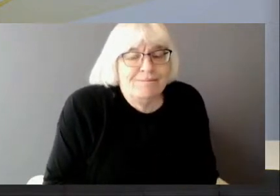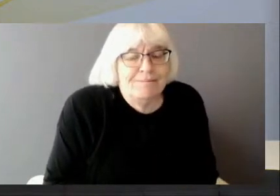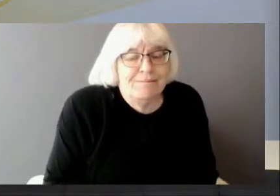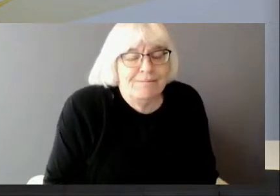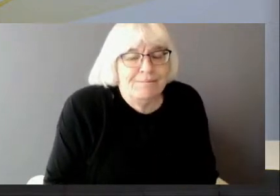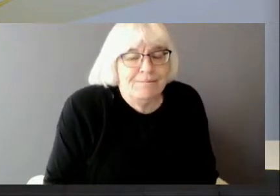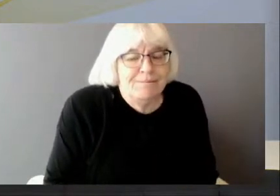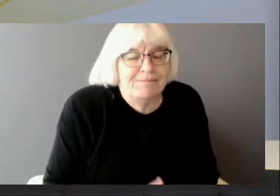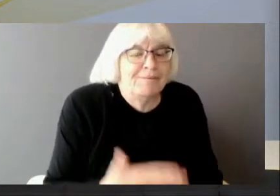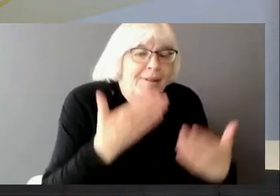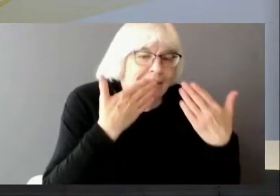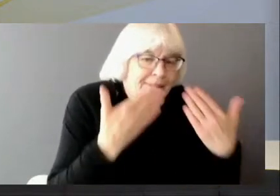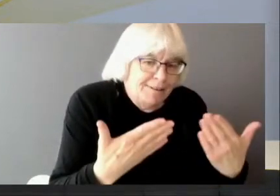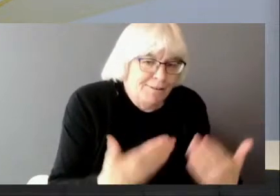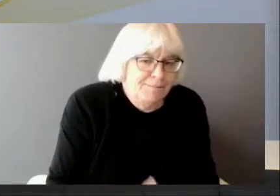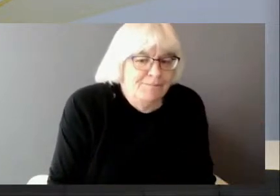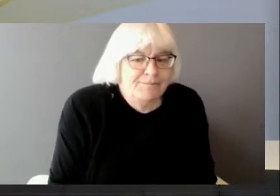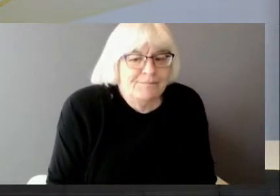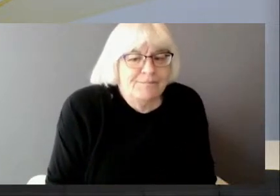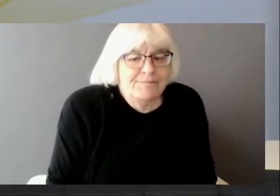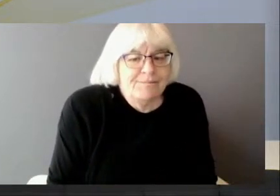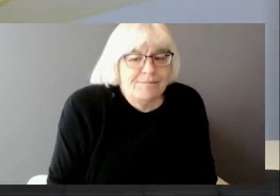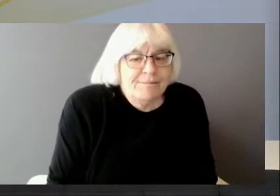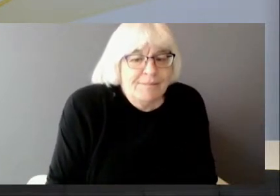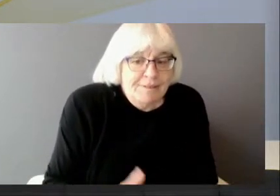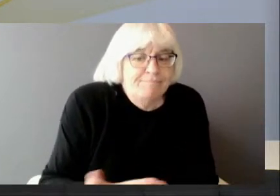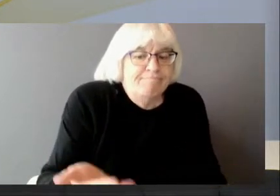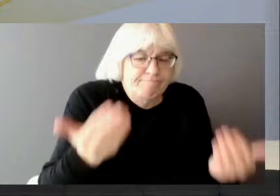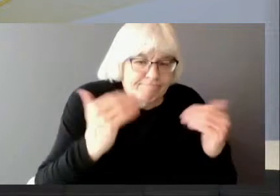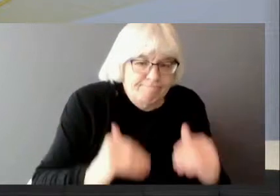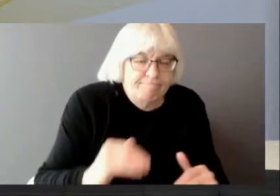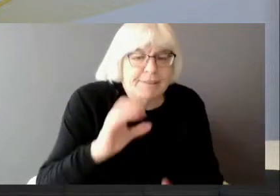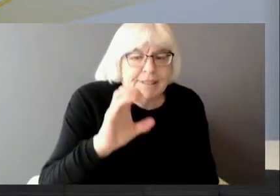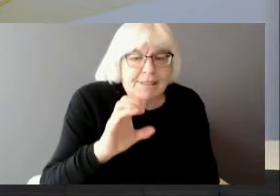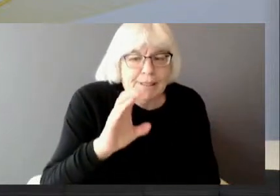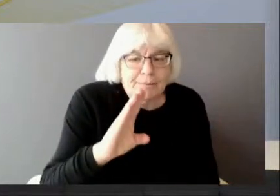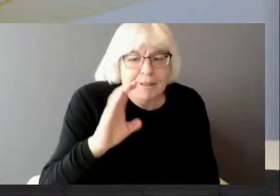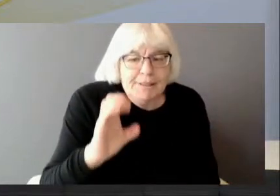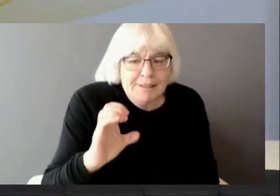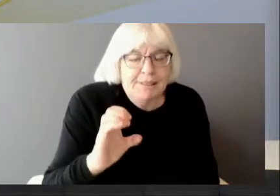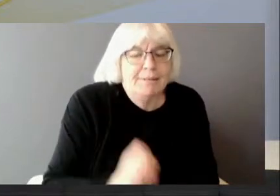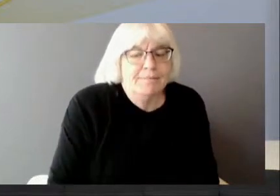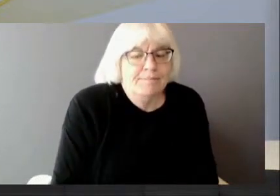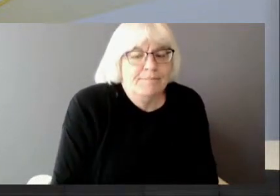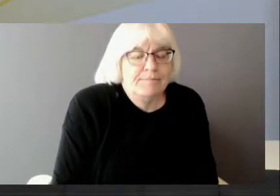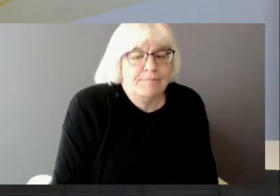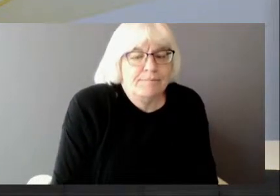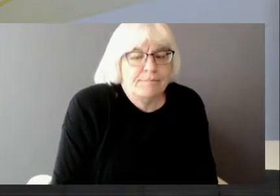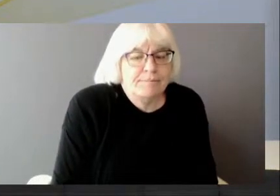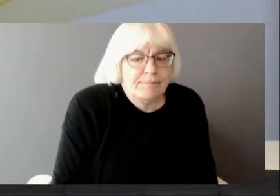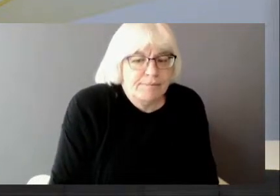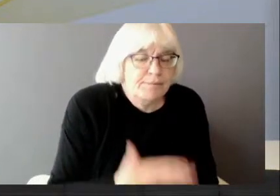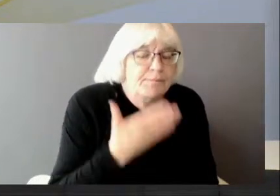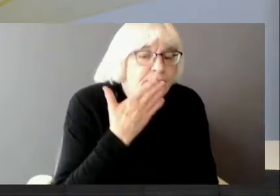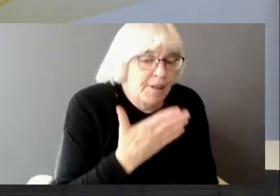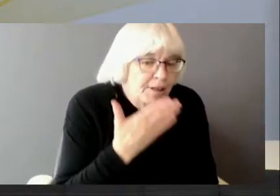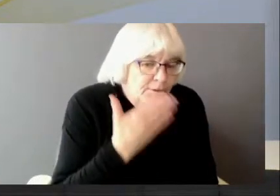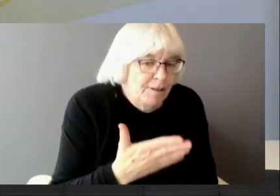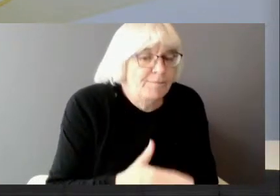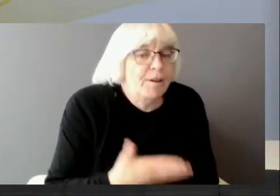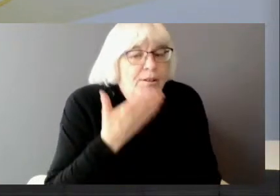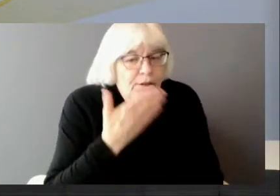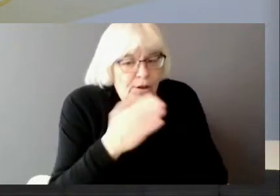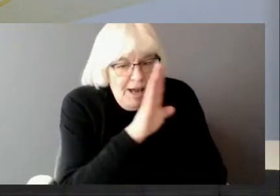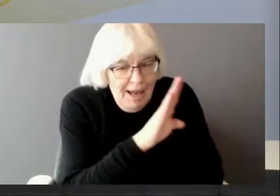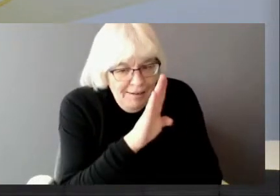Stephanie Kelly, CBC. Hi there, good afternoon. I have two quick questions for Dr. Morrison. The first one, I'm just wondering if there